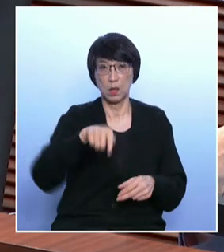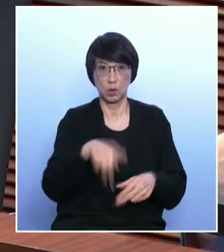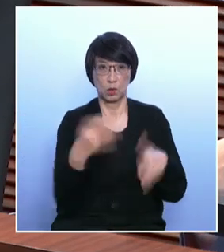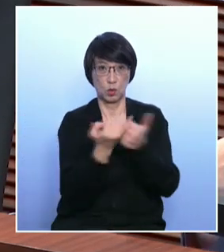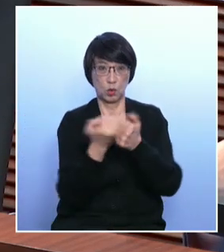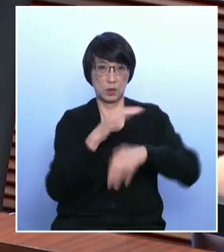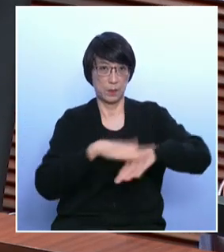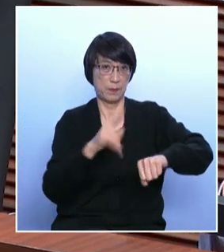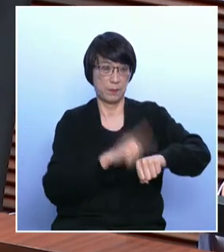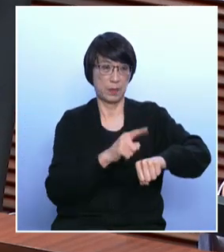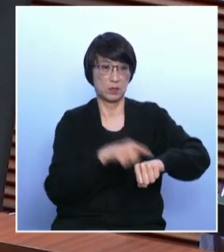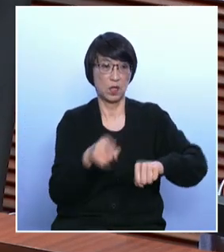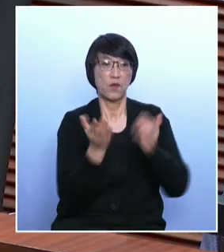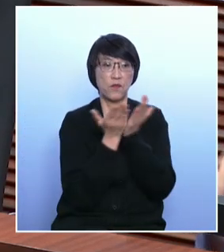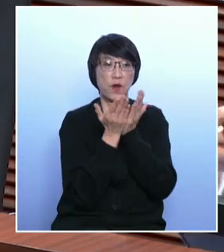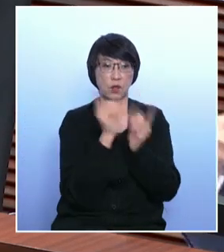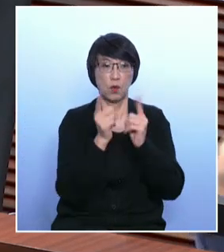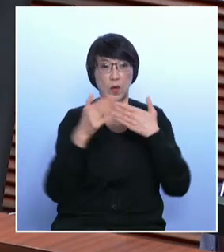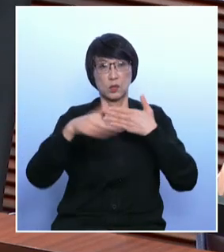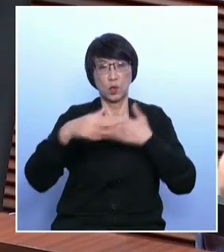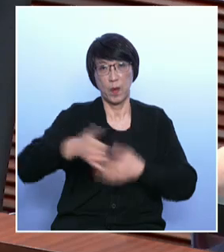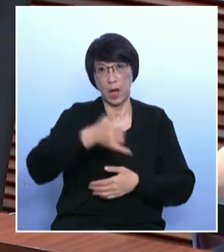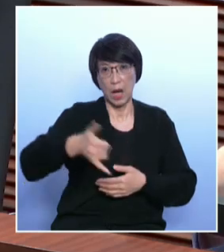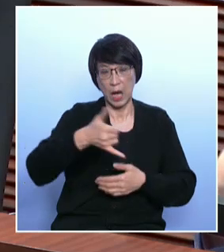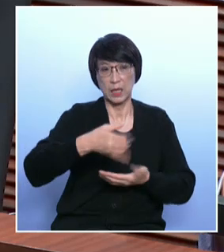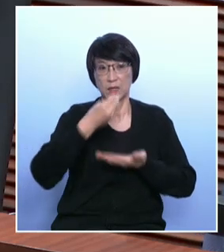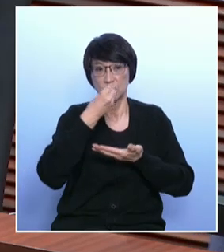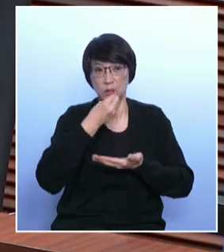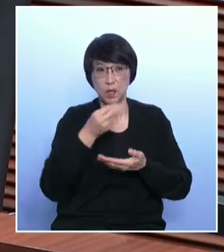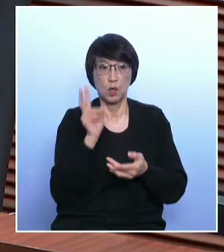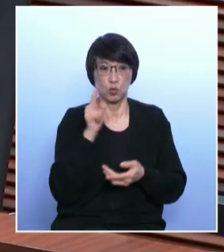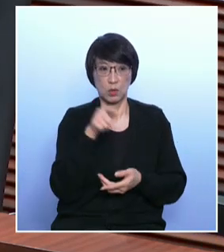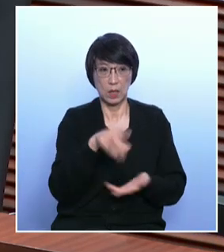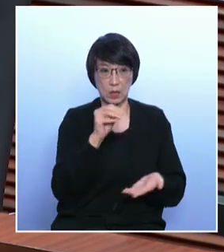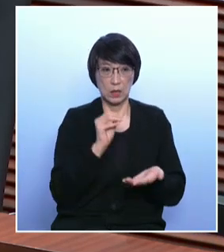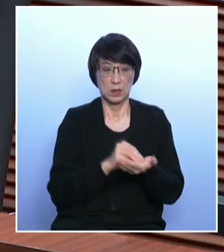It just takes a short time before for students to go to the